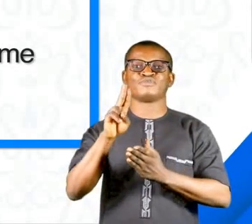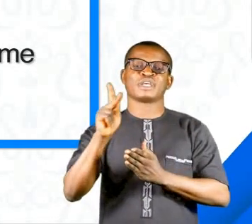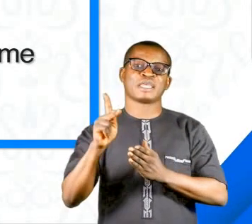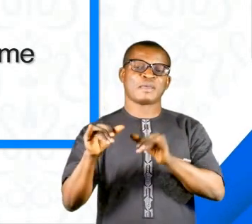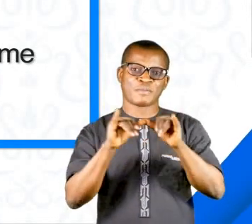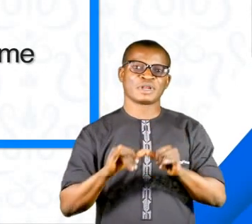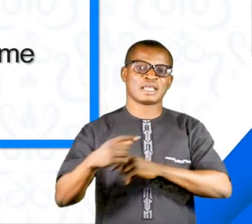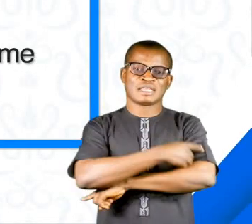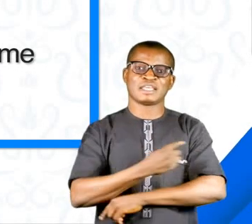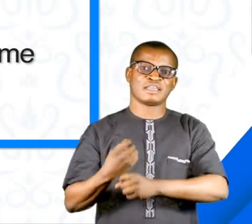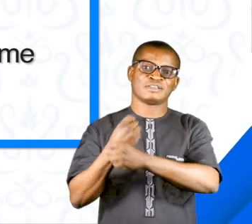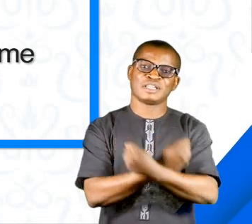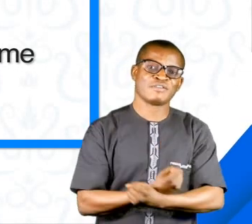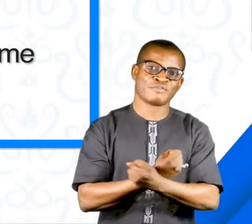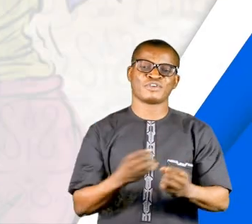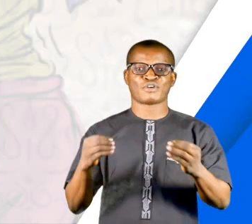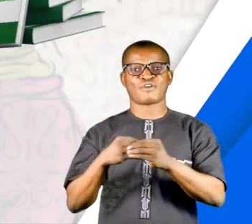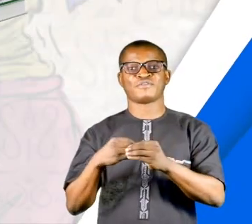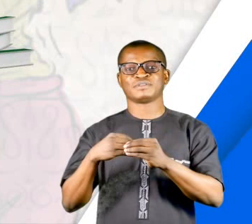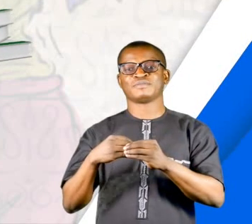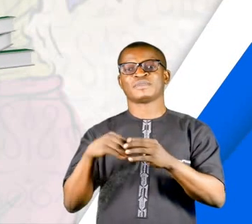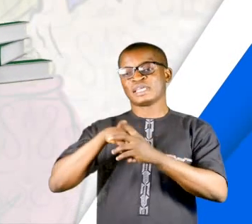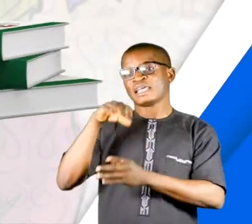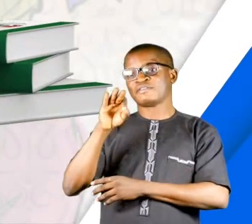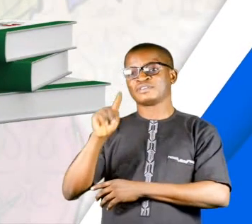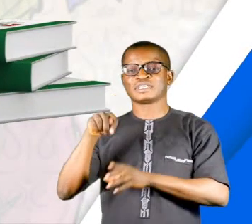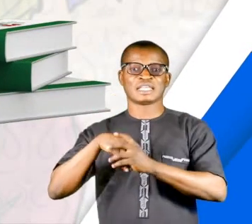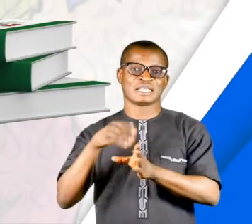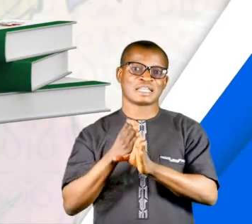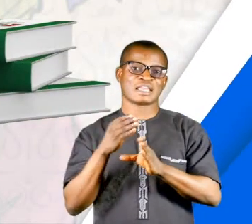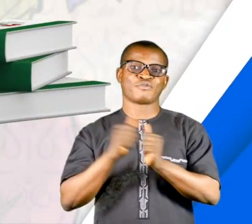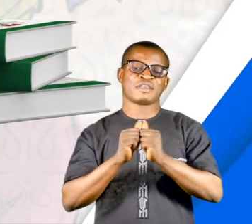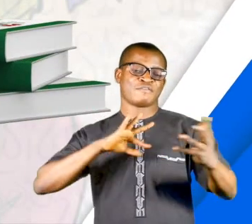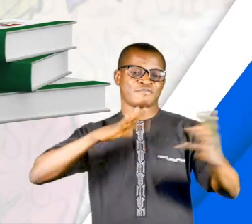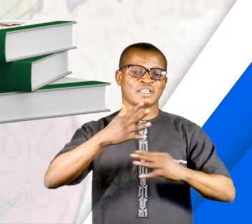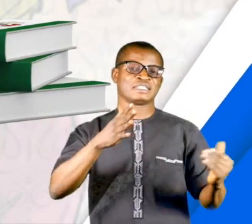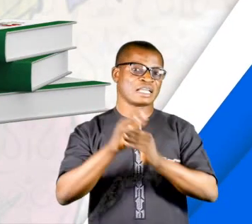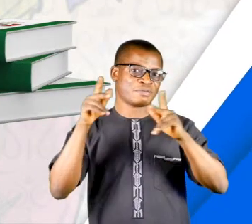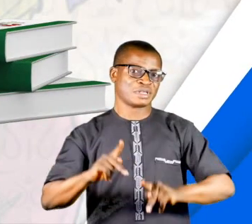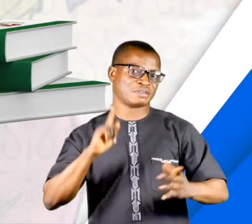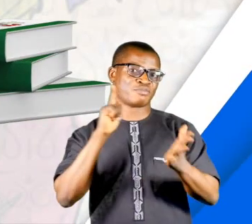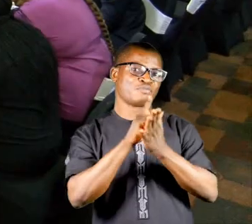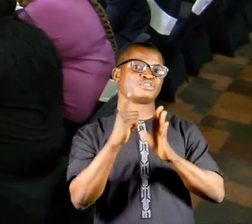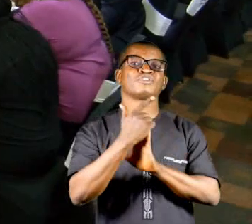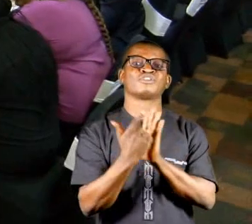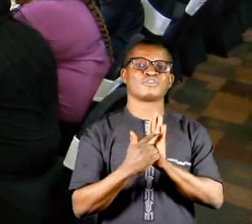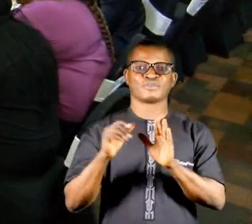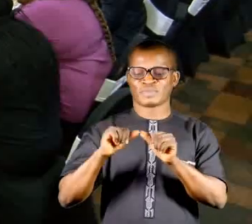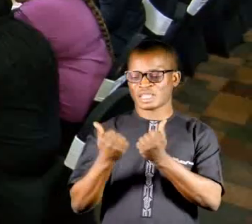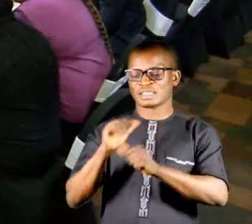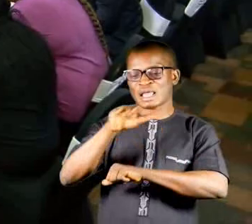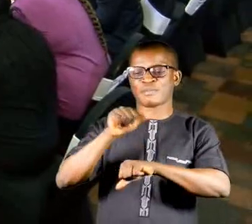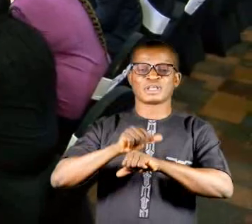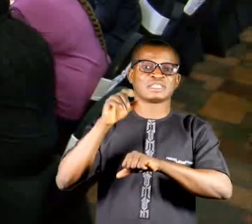Office Modern Day Slavery Nigeria Programme. In the FCT, in line with the Violence Against Persons Prohibition Act, the